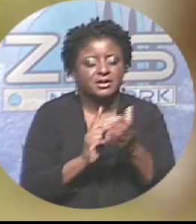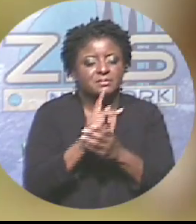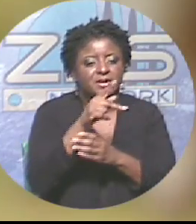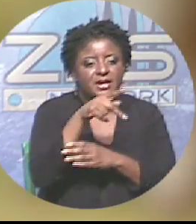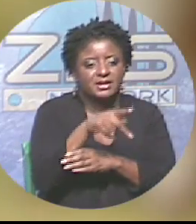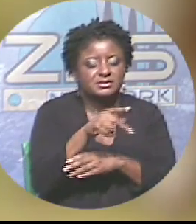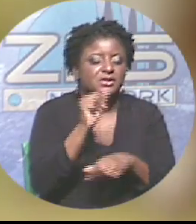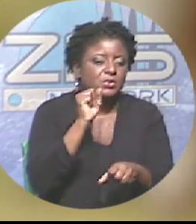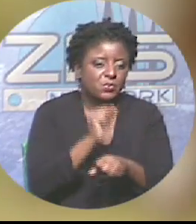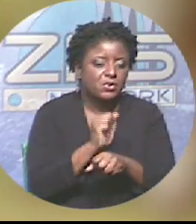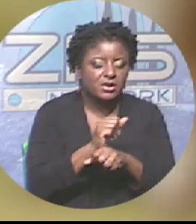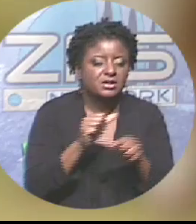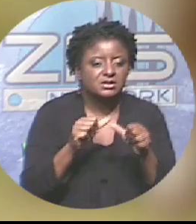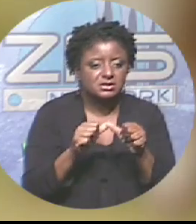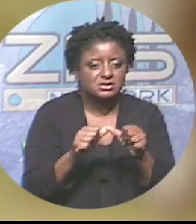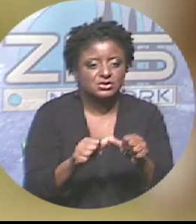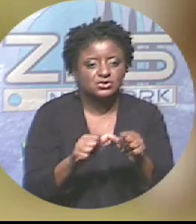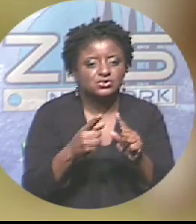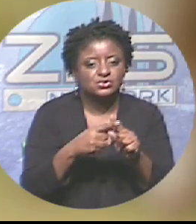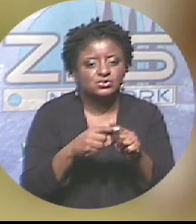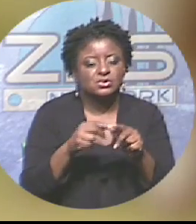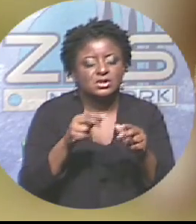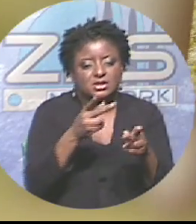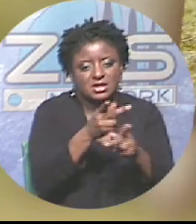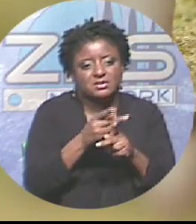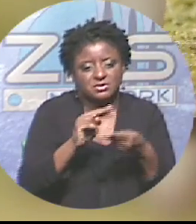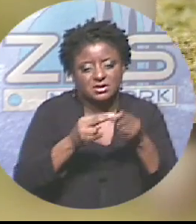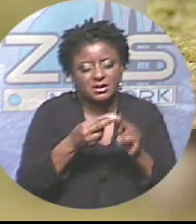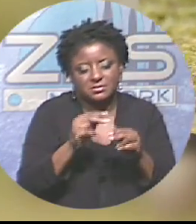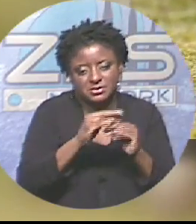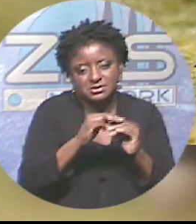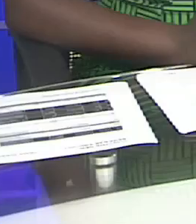at a minimum continues. LaDawn Davis,